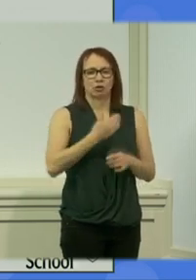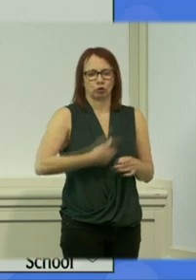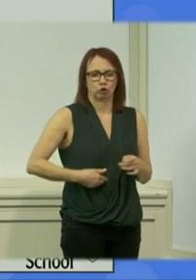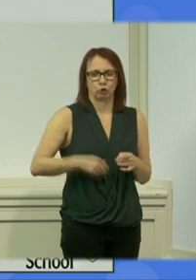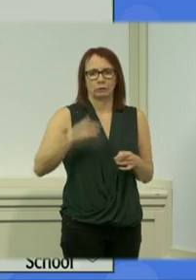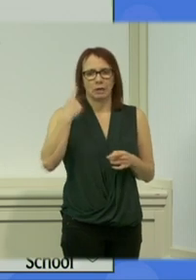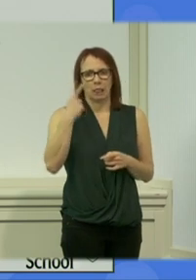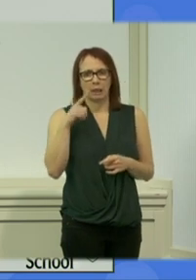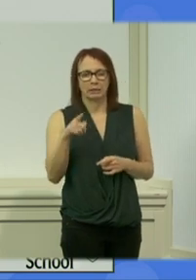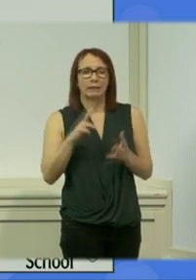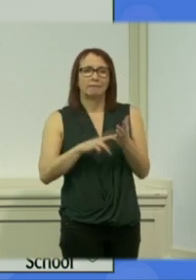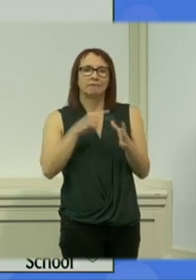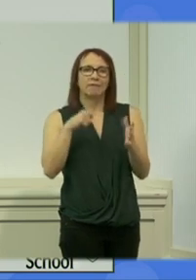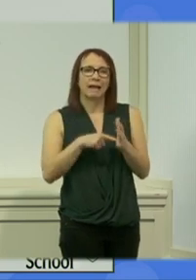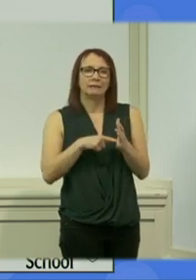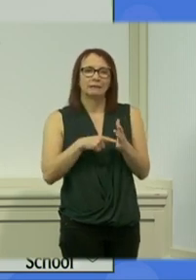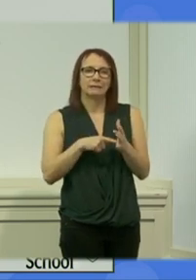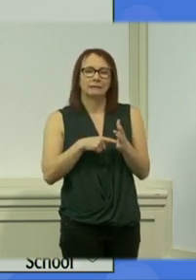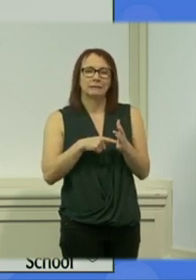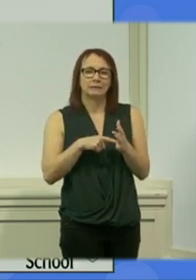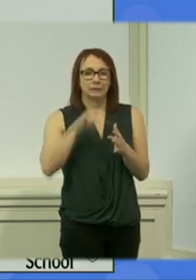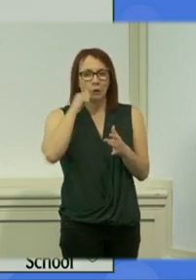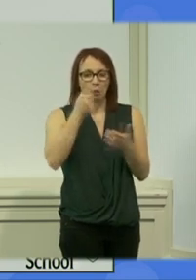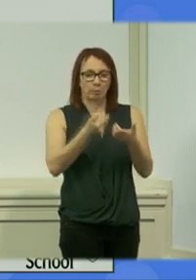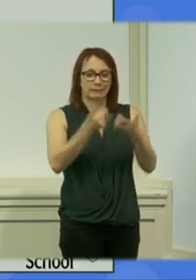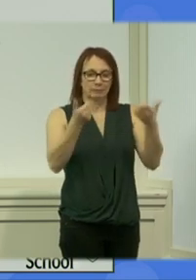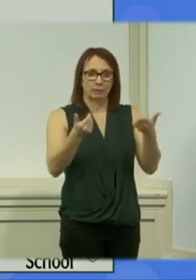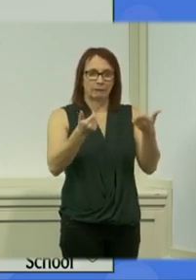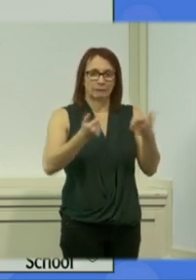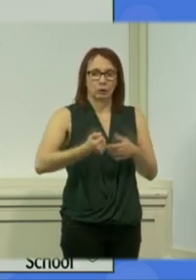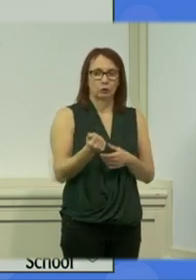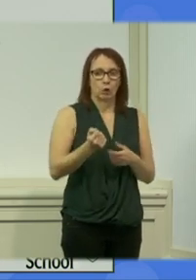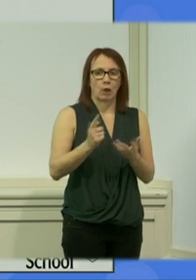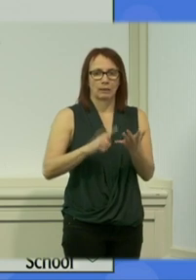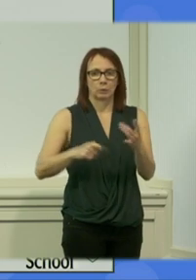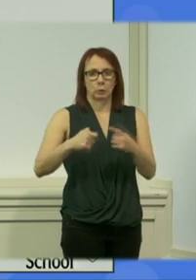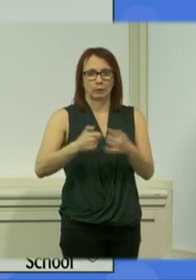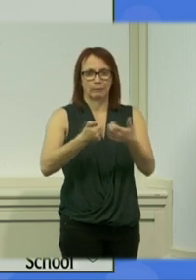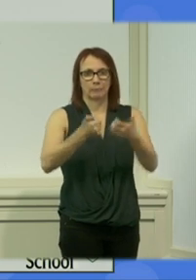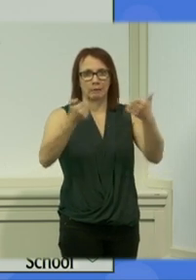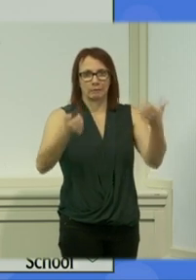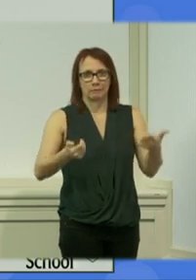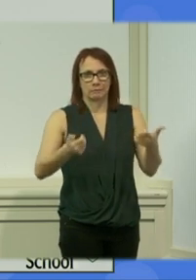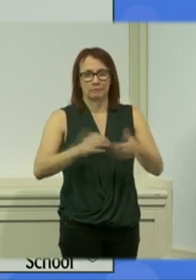London. VAT is soon going to be split between Scotland and the rest of the UK.